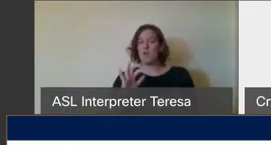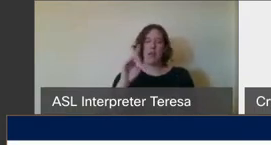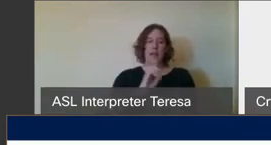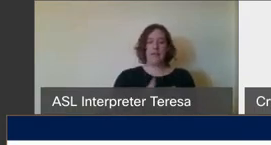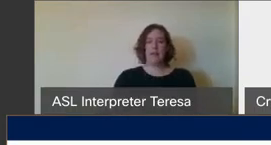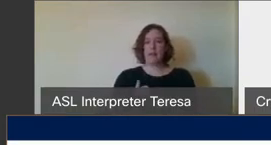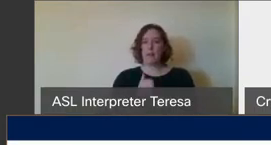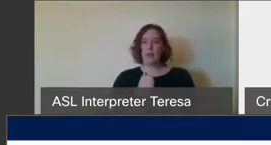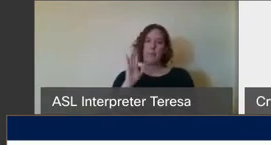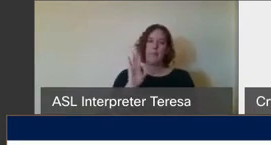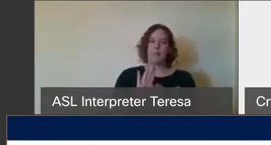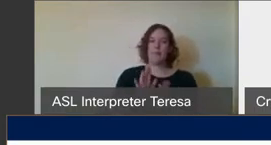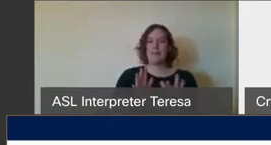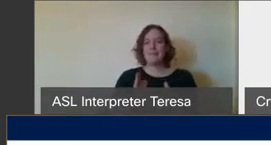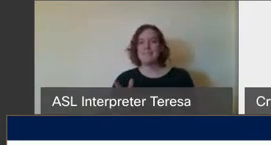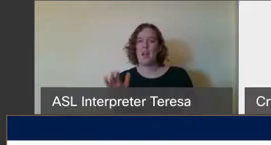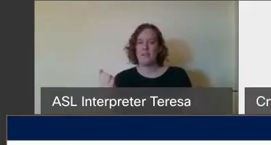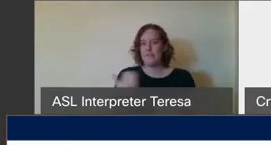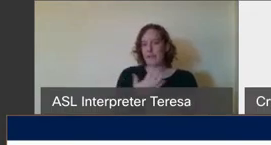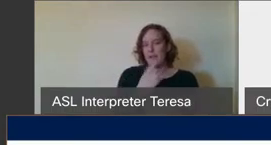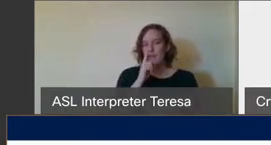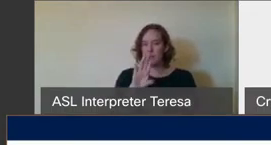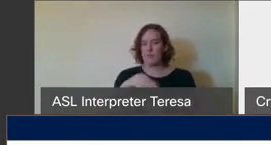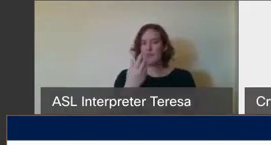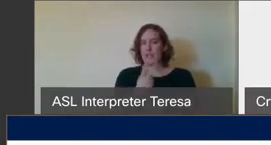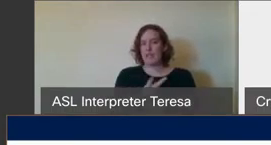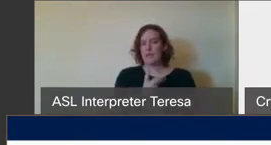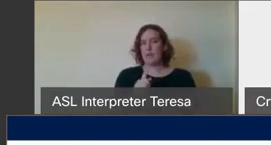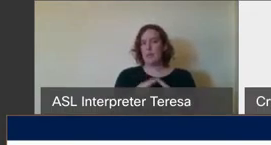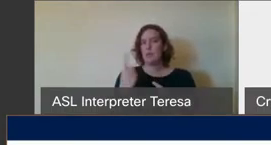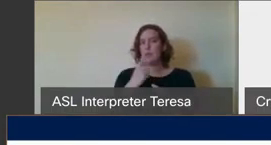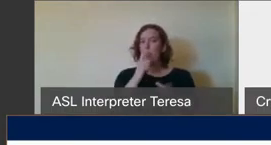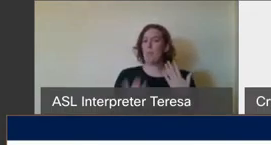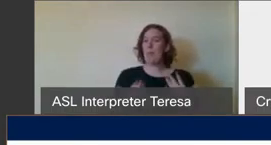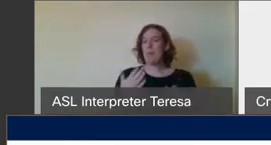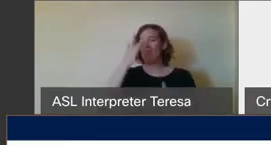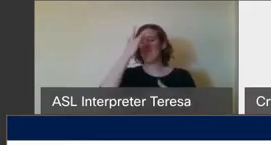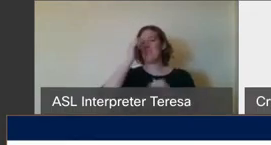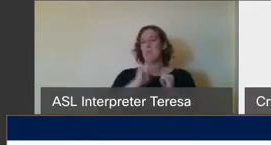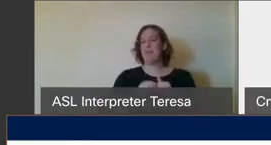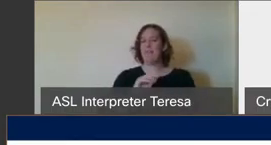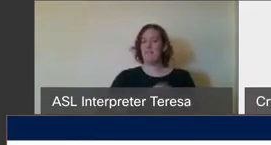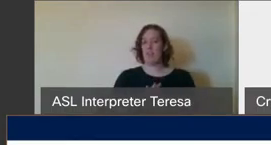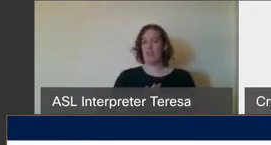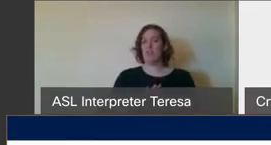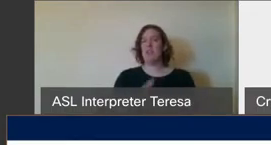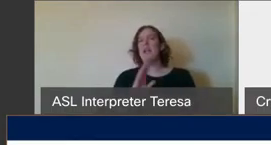decrease anxiety or fear for providing care to someone who might have the virus and how to prevent